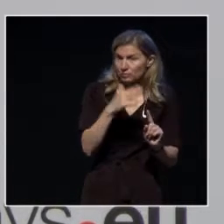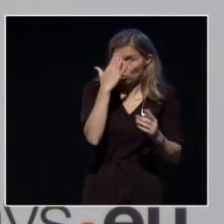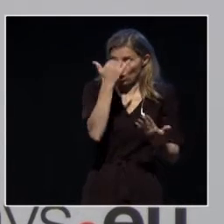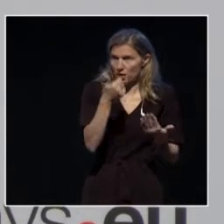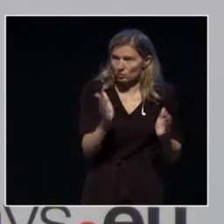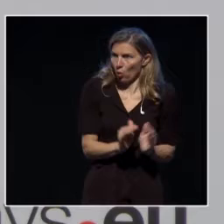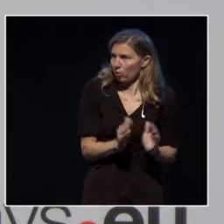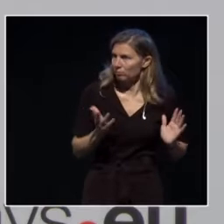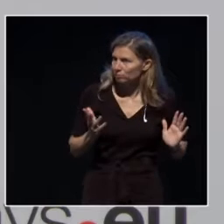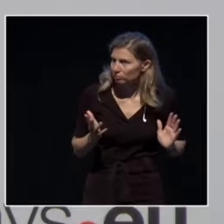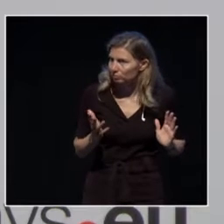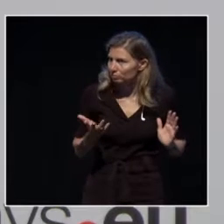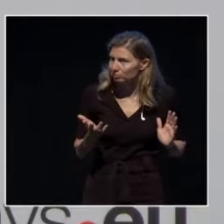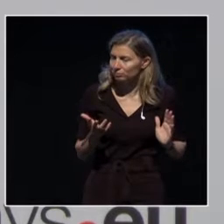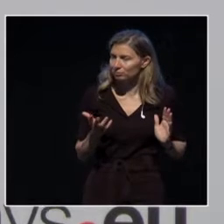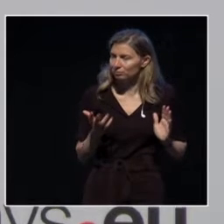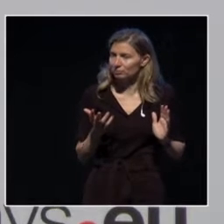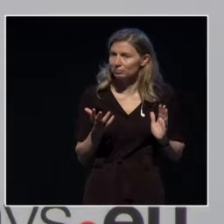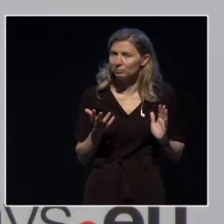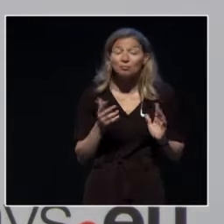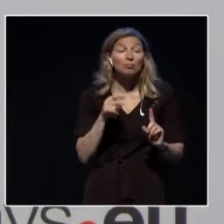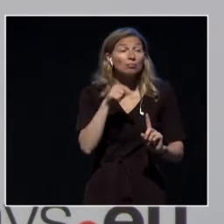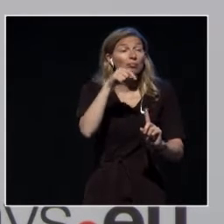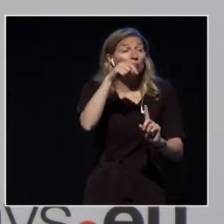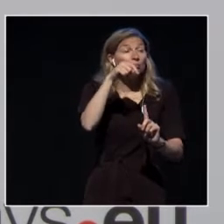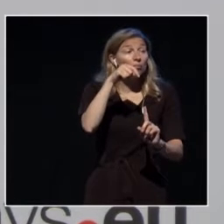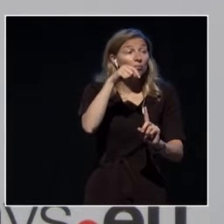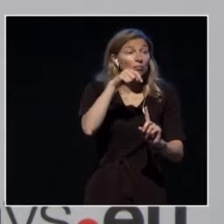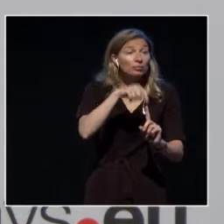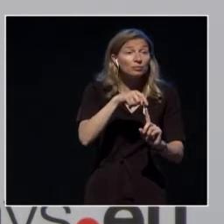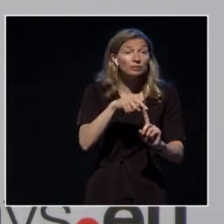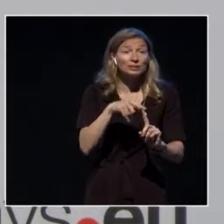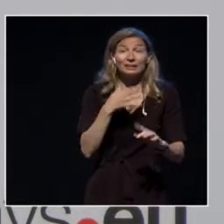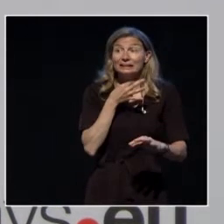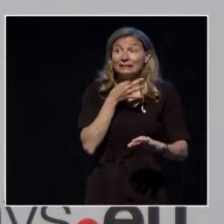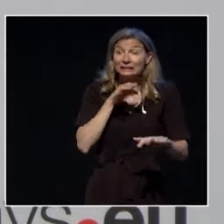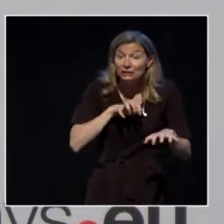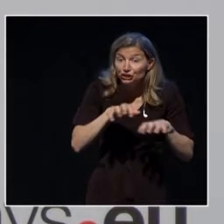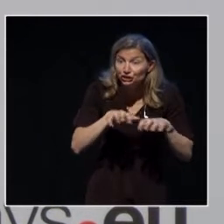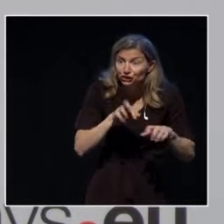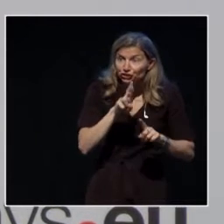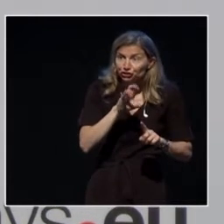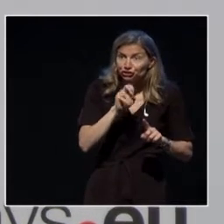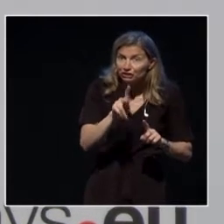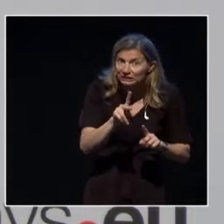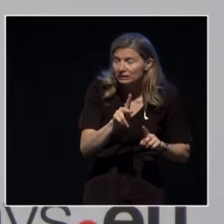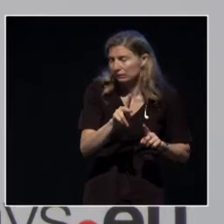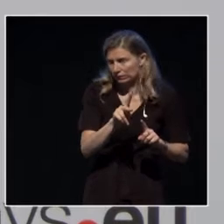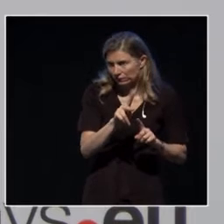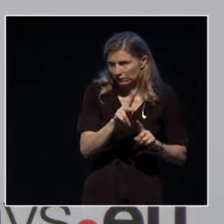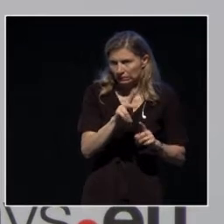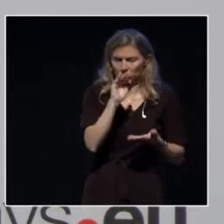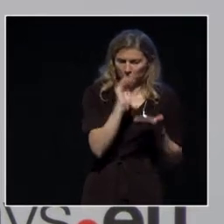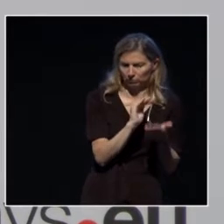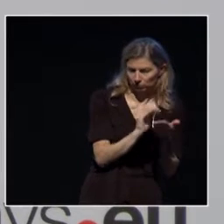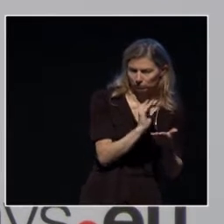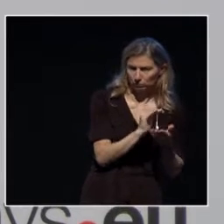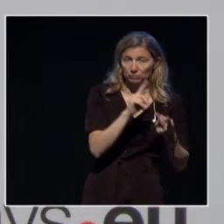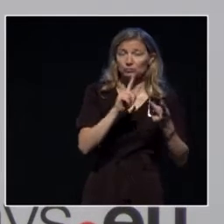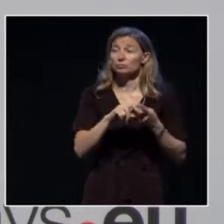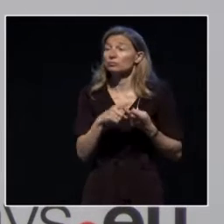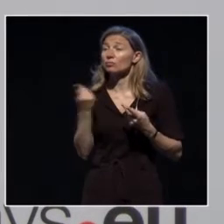small. They can't internalize a lot of risk. They can't bear social